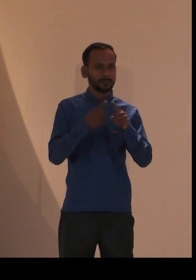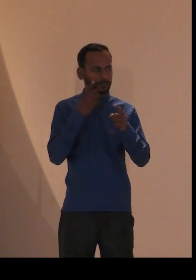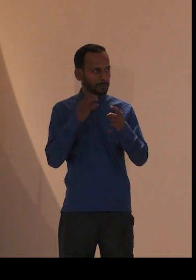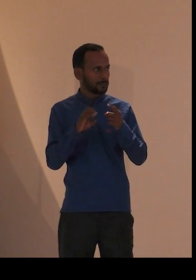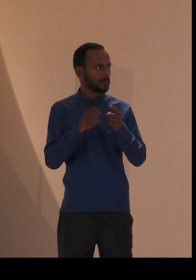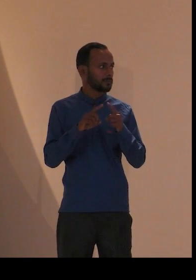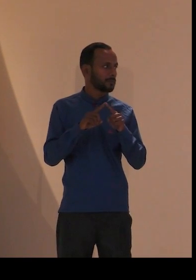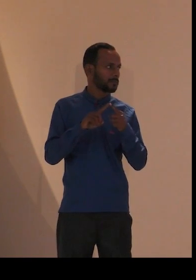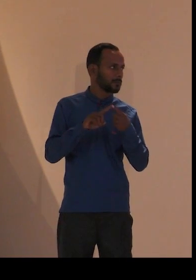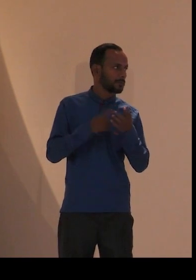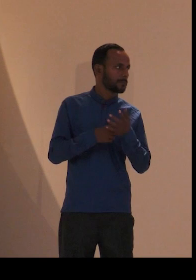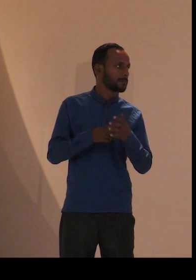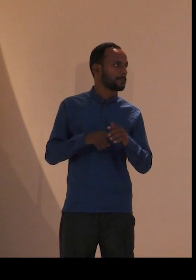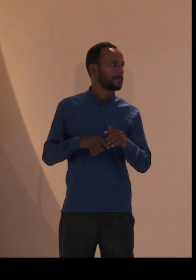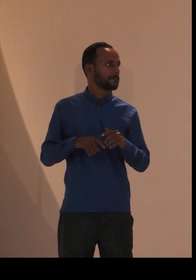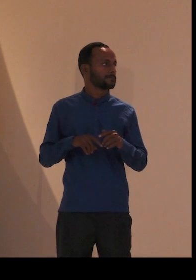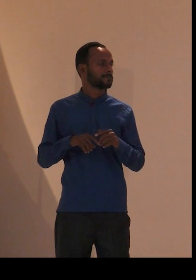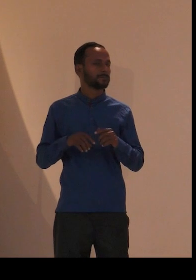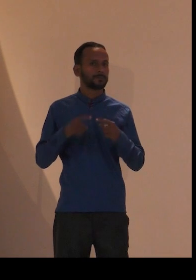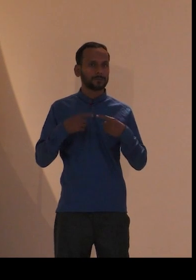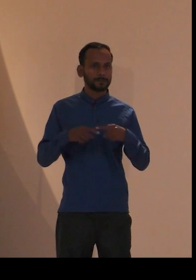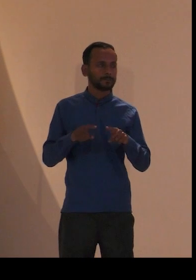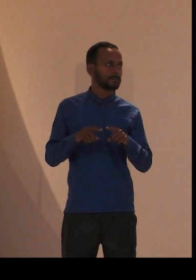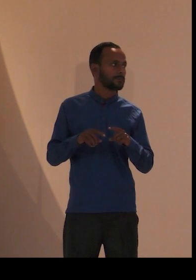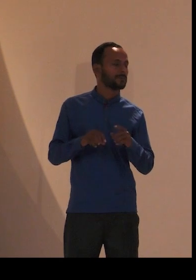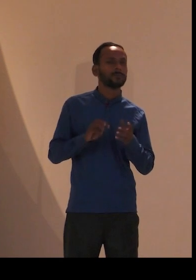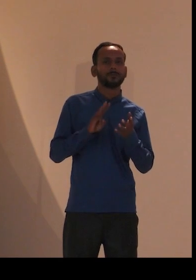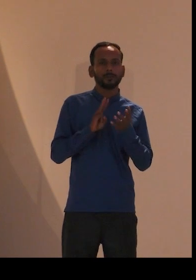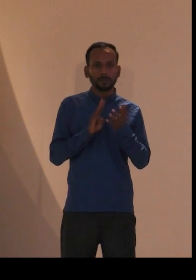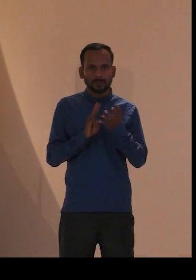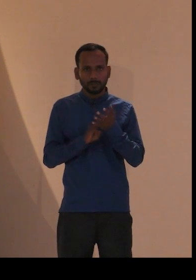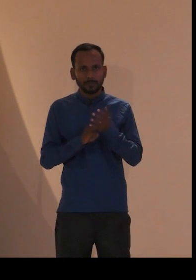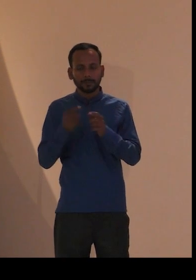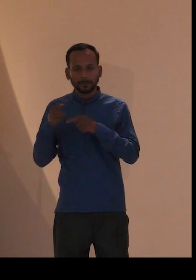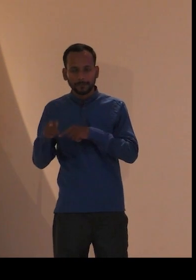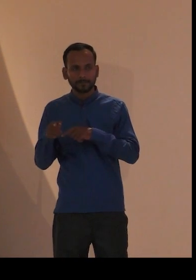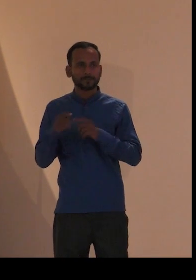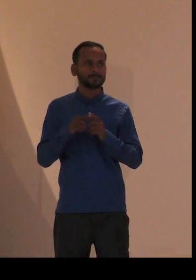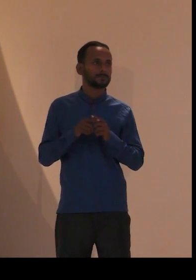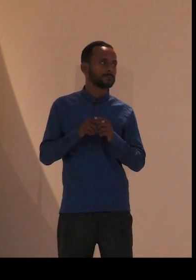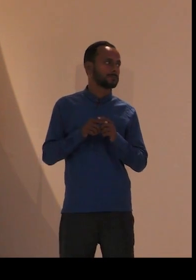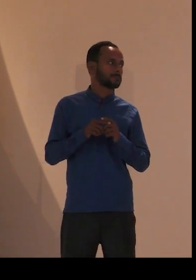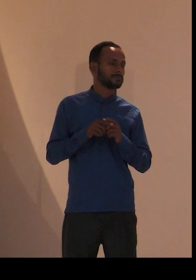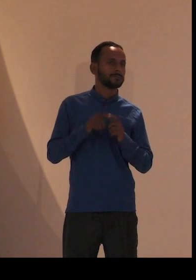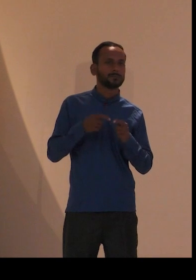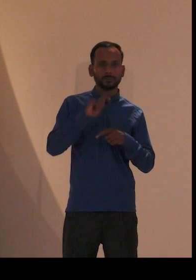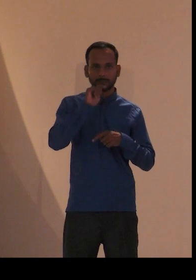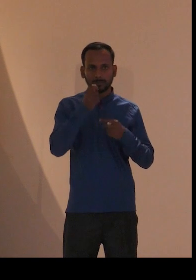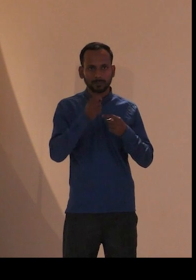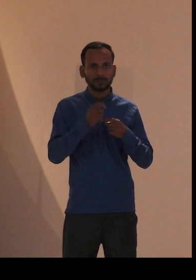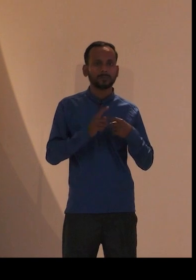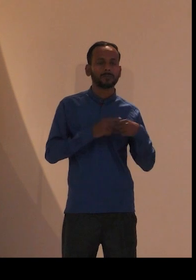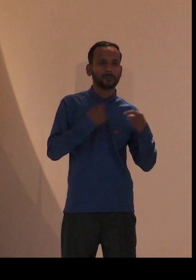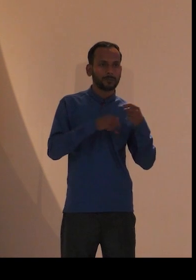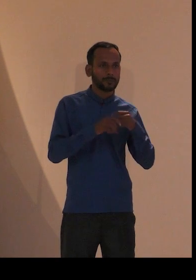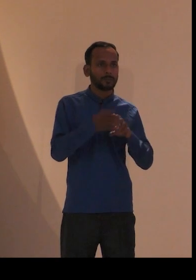on MOCA side was to call in Noah Fernandez, who's a conservation architect, to engage the community